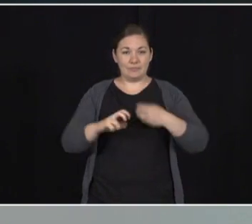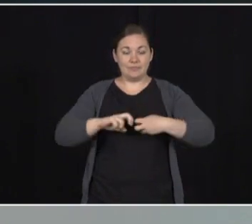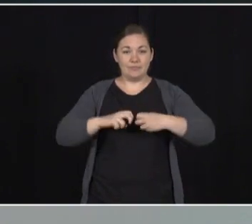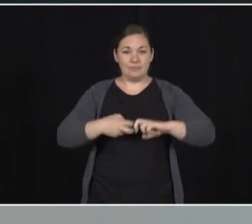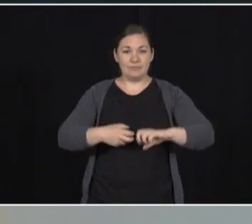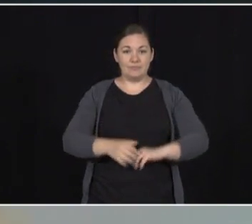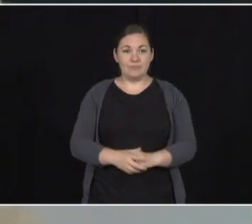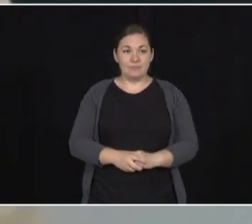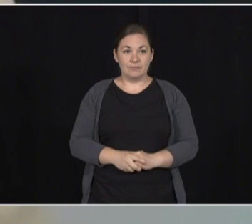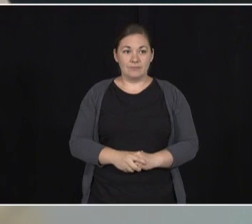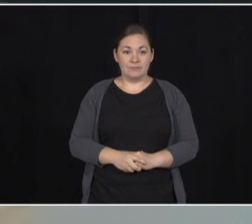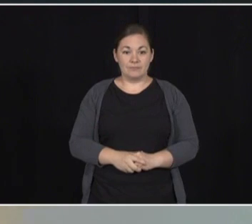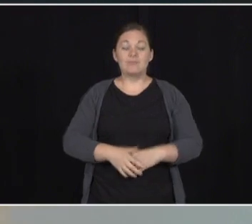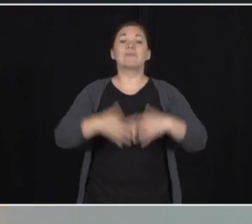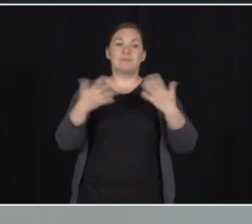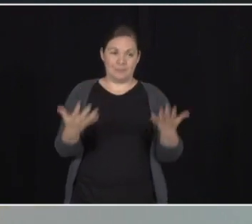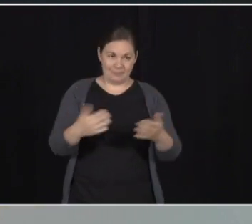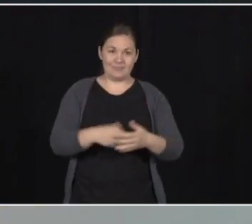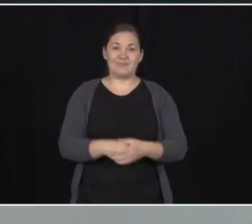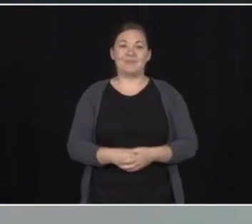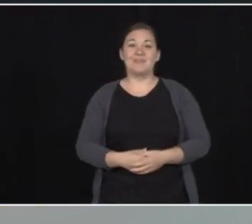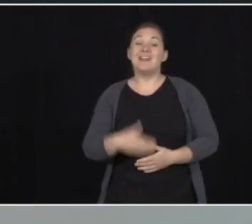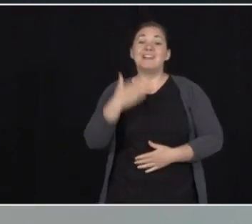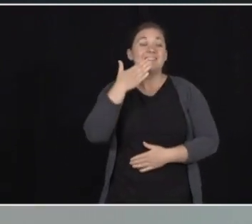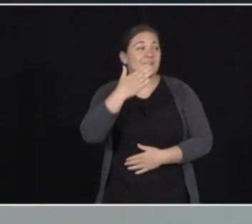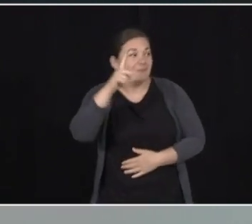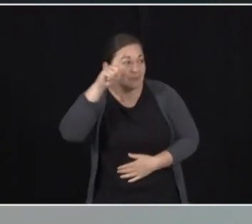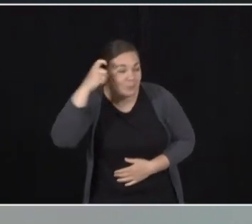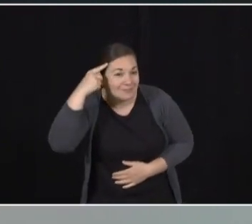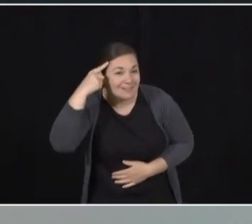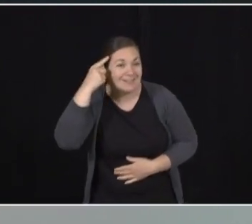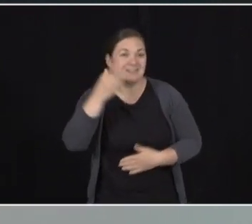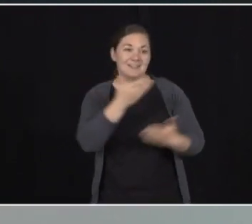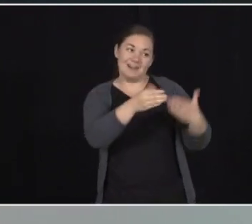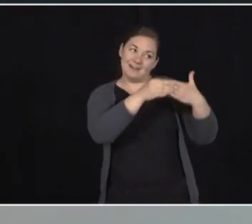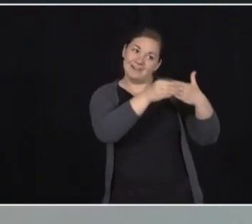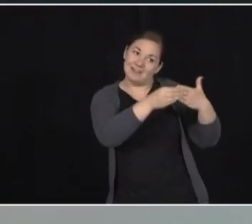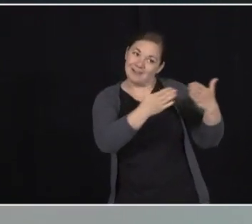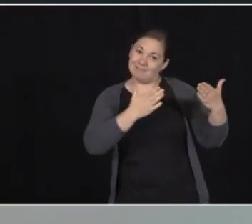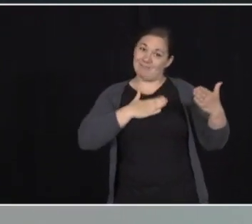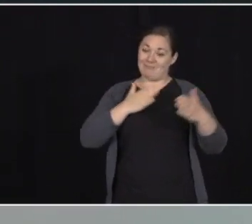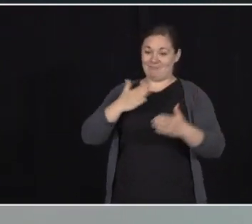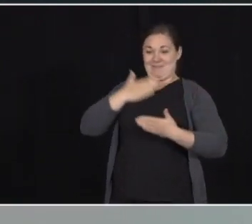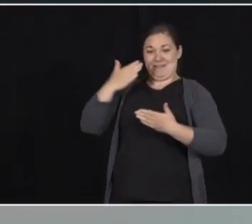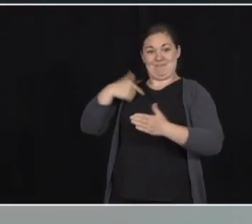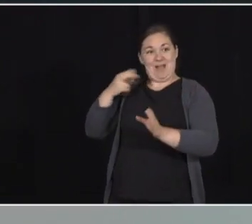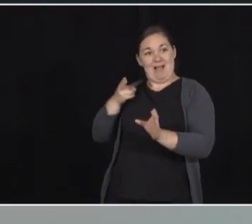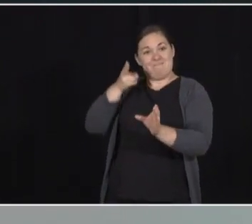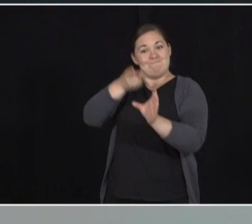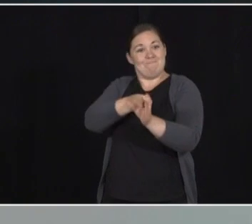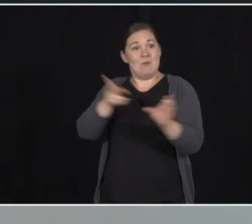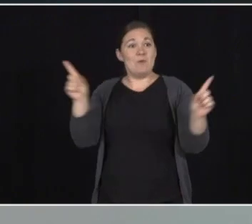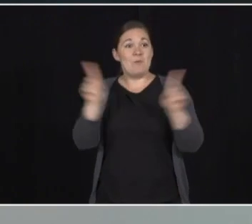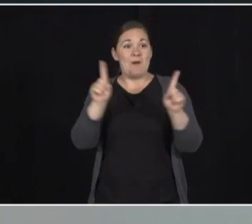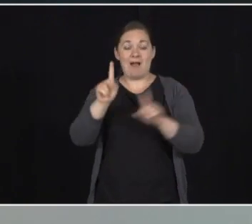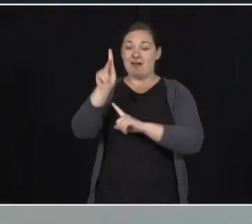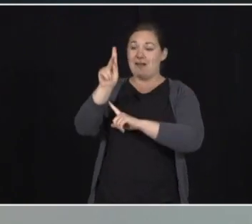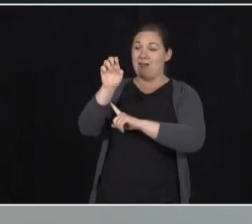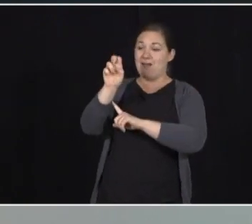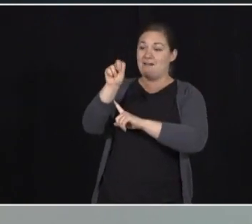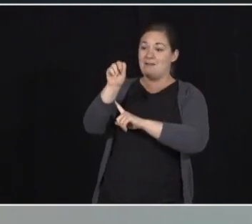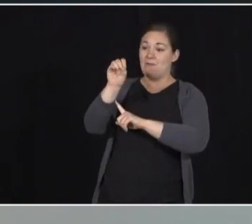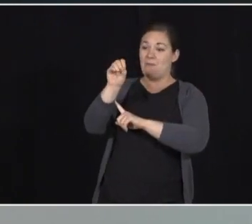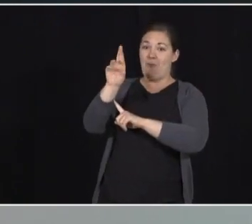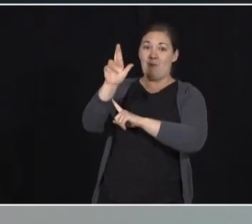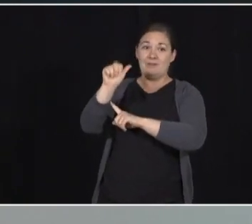Well, thank you, Premier, and thank you for your leadership. I'm pleased to join you today from Kenora on beautiful Lake of the Woods to speak about the actions